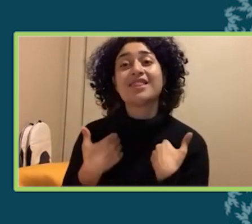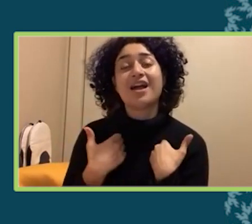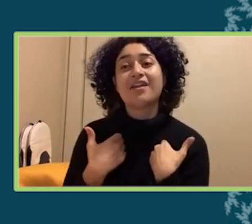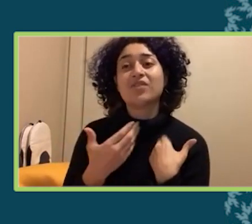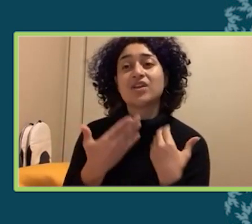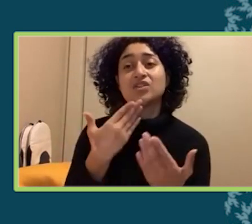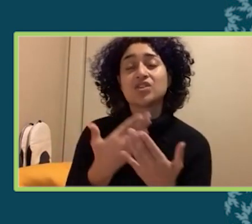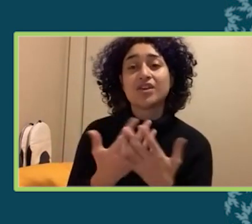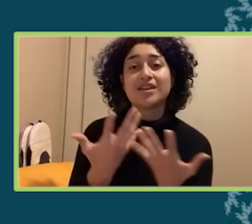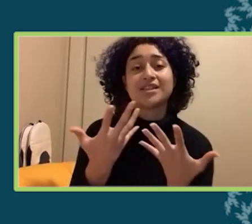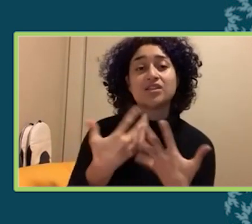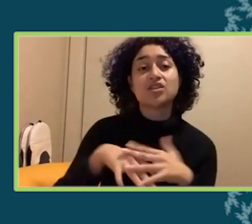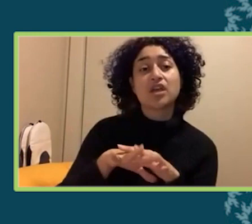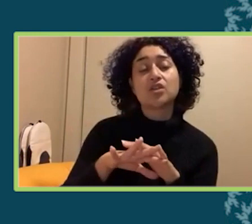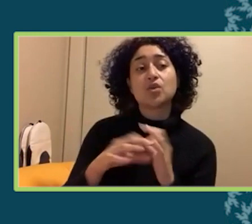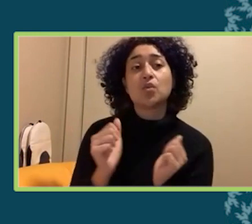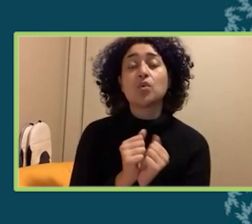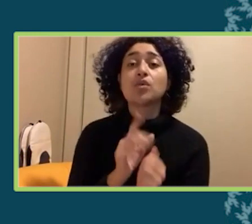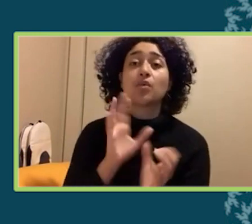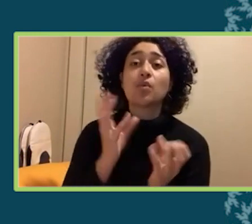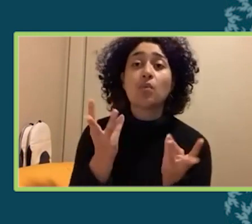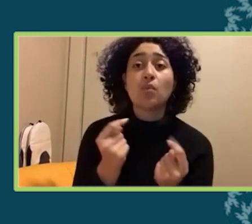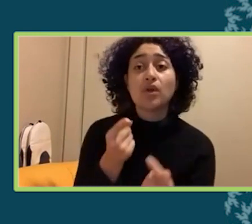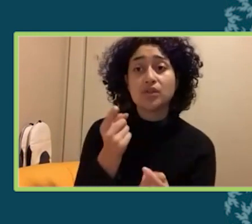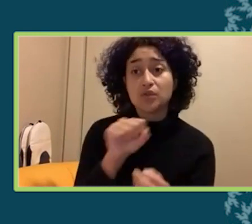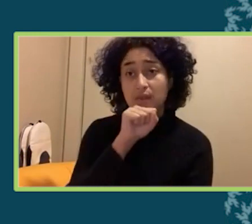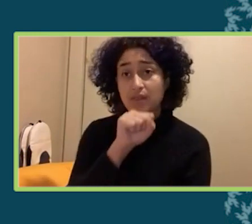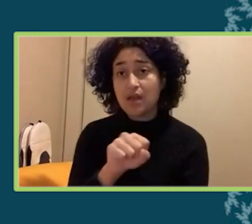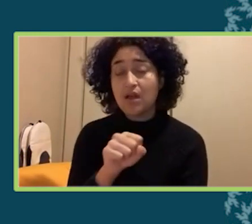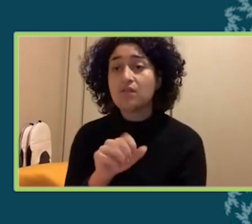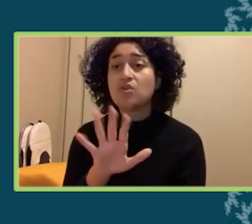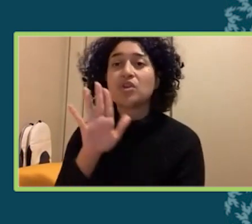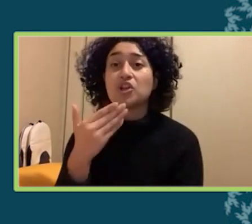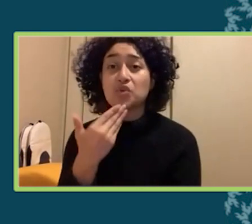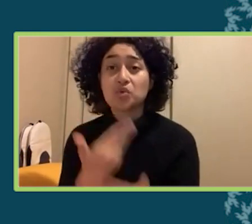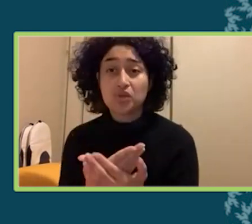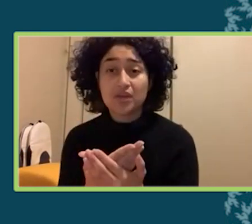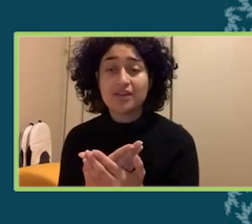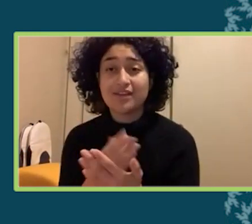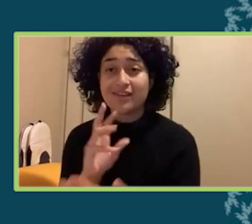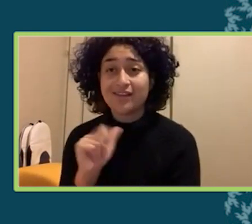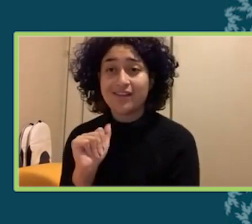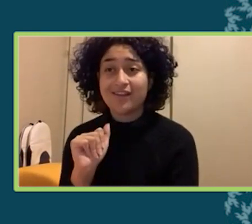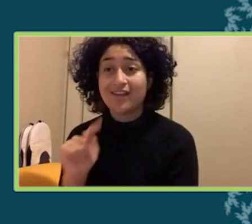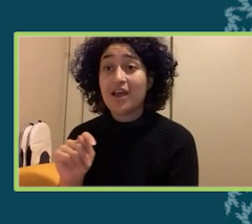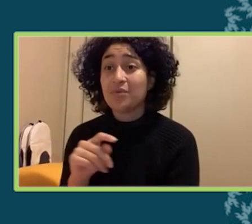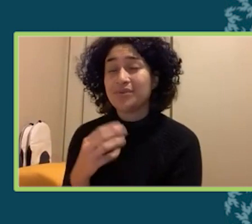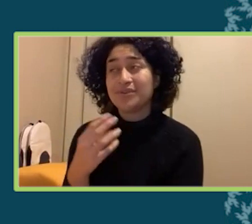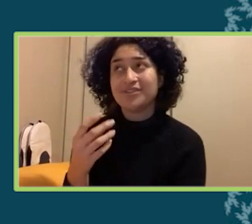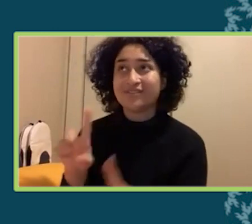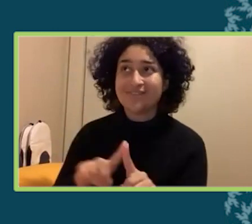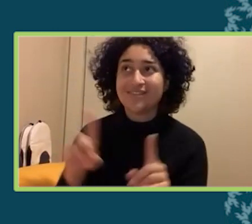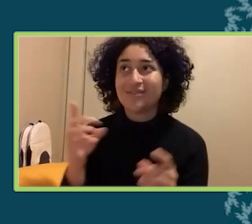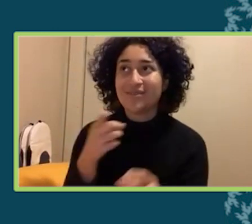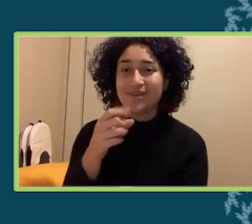intersecting between what do you love, what are you good at, which can be different than actually what you love. Like I